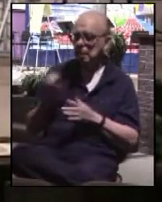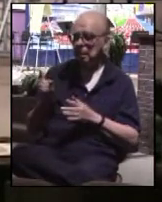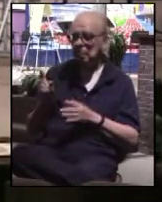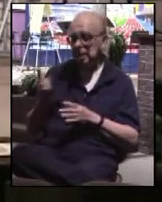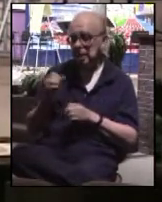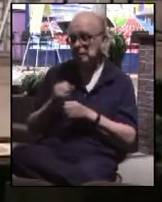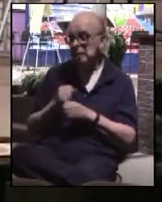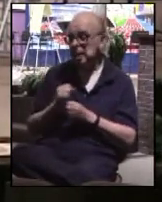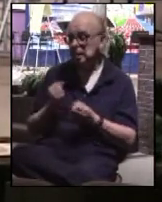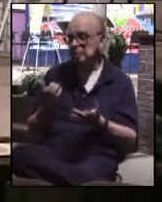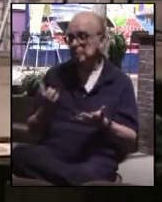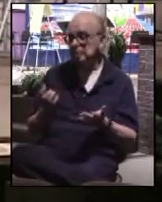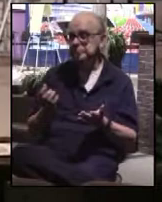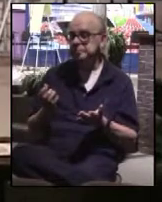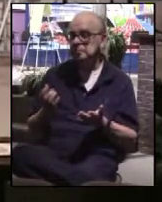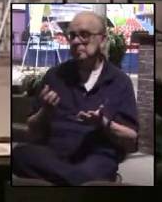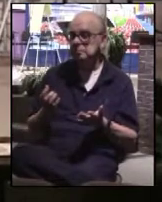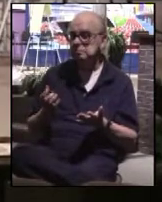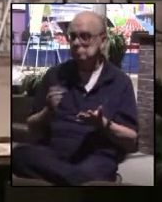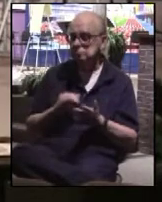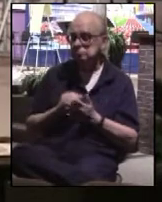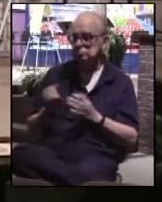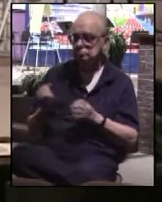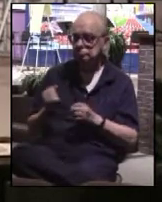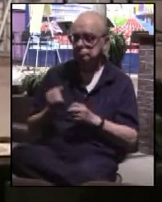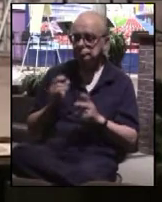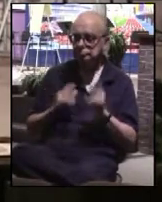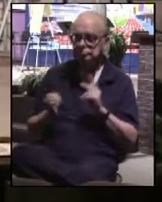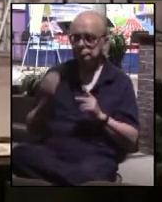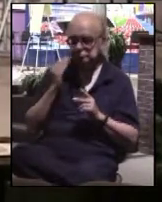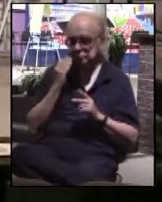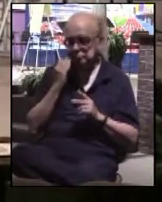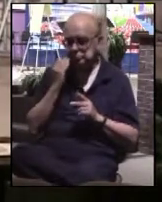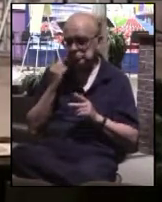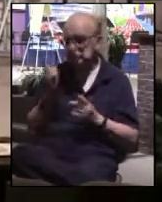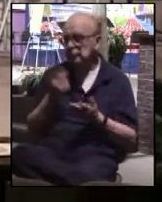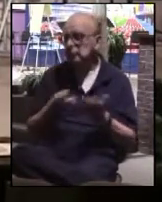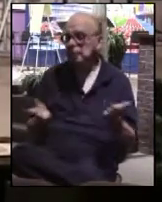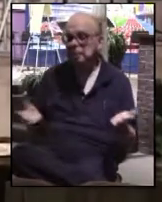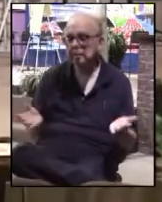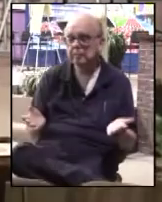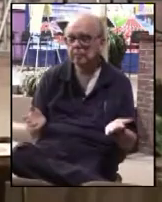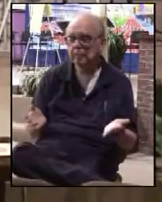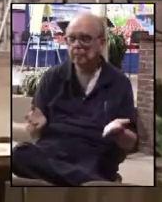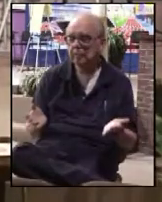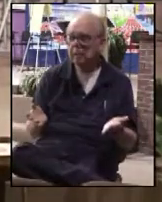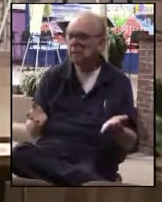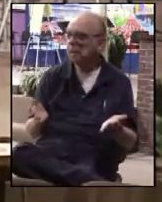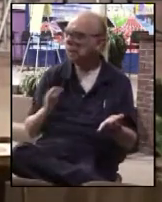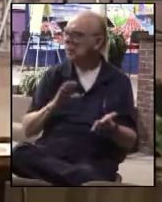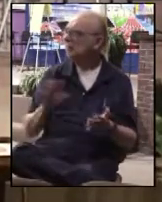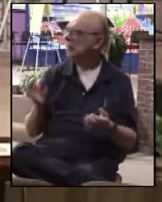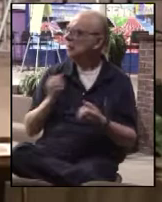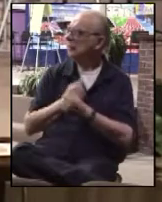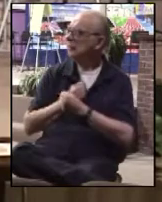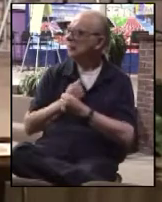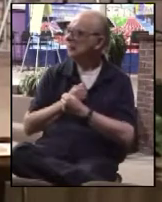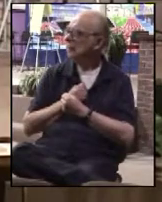now falling down were in